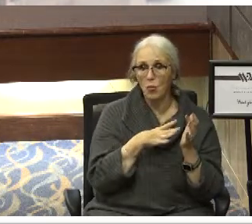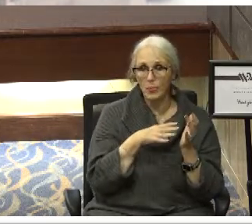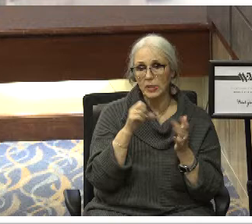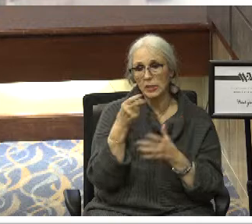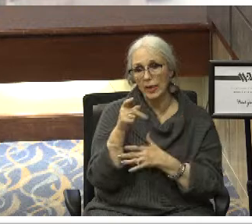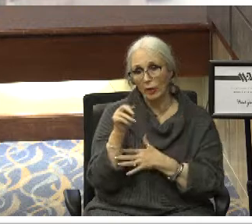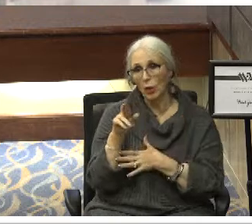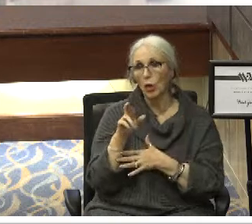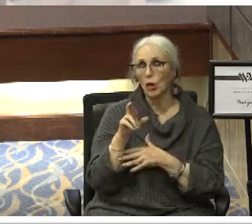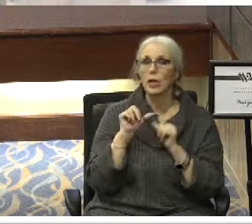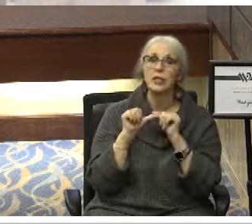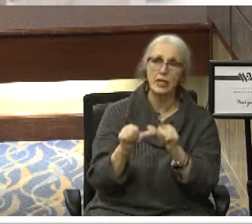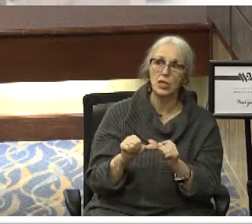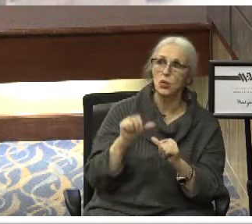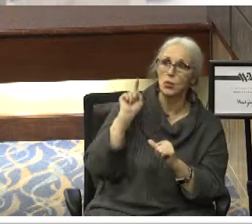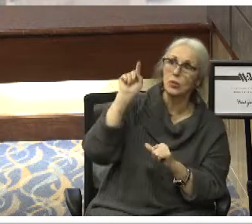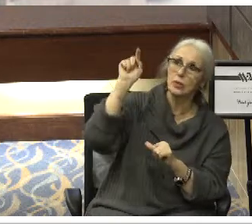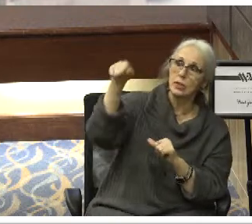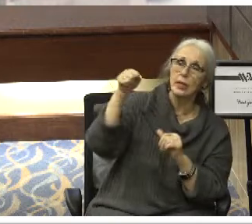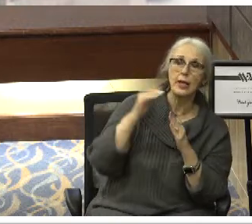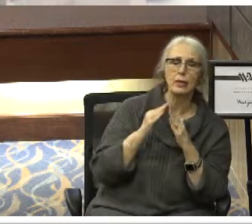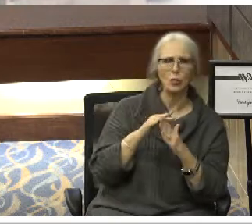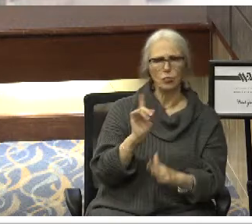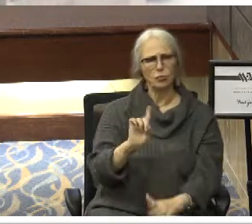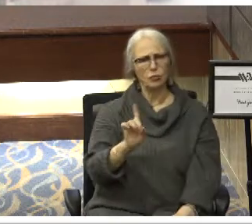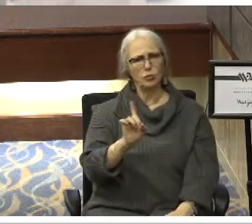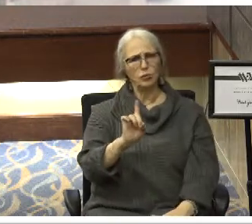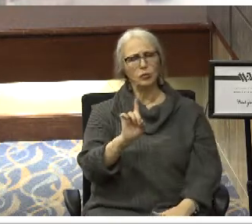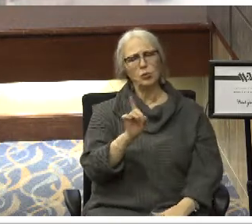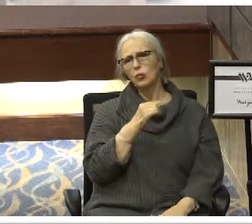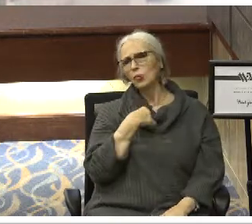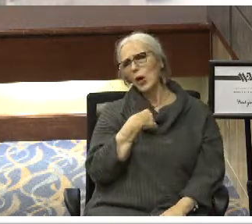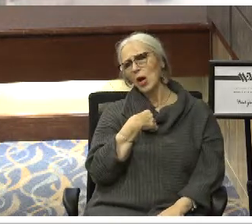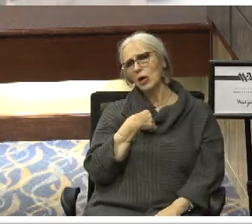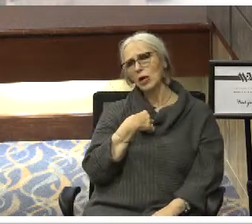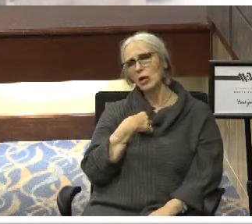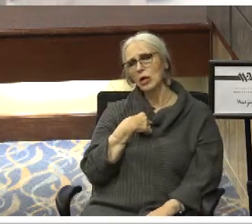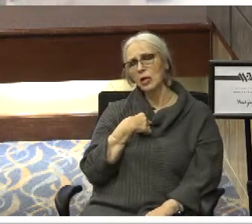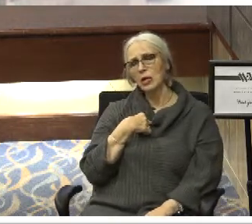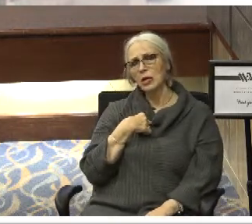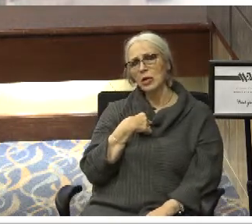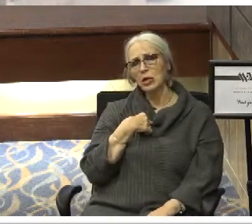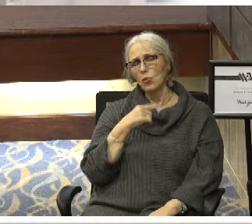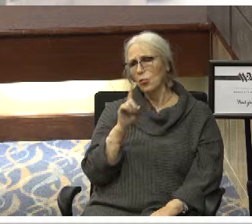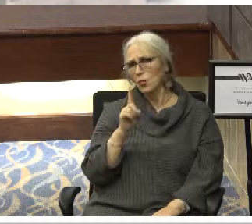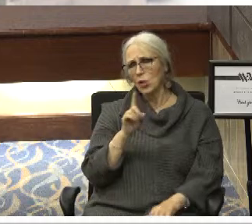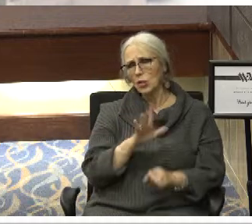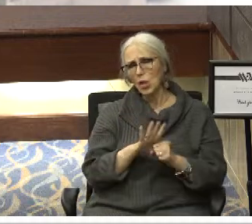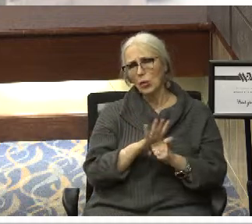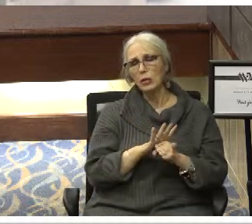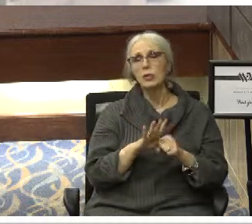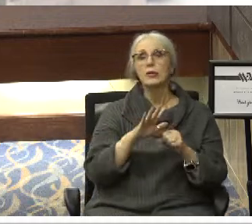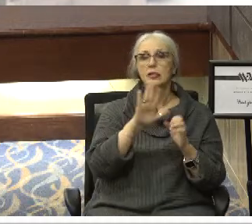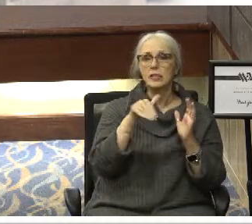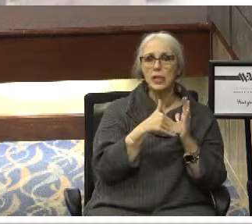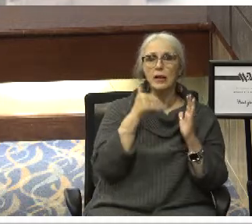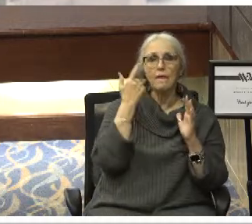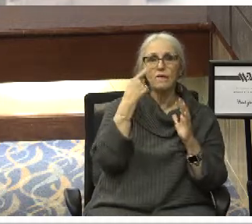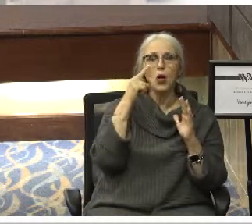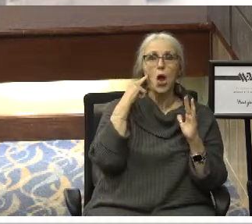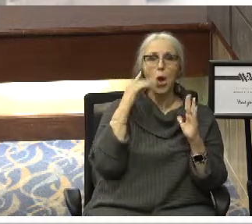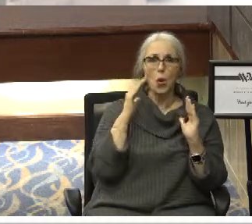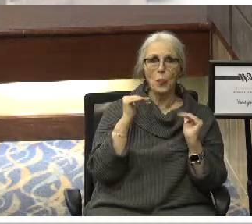facility downtown. Where is that gonna be? Where on this? It's in the Center for Hope on this back